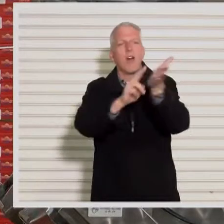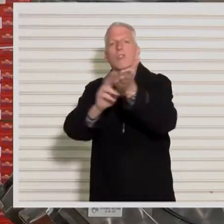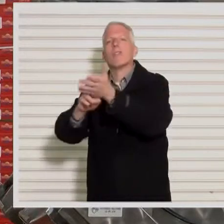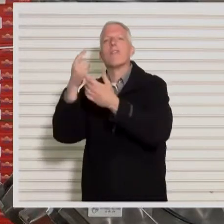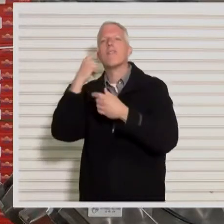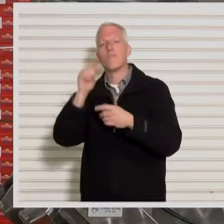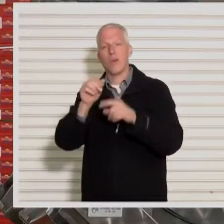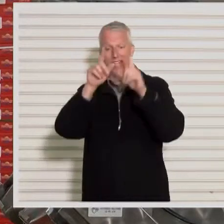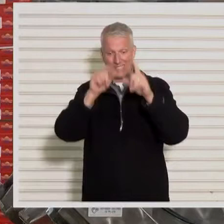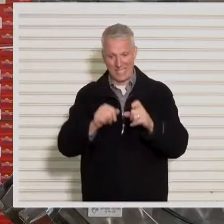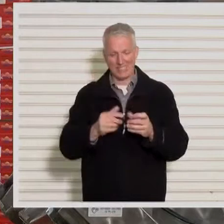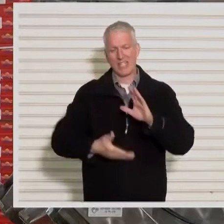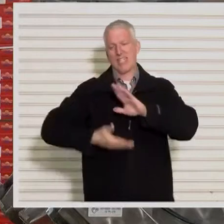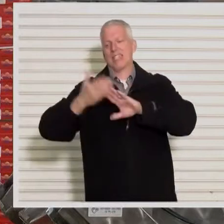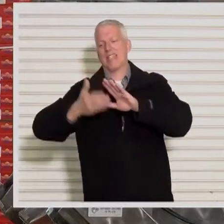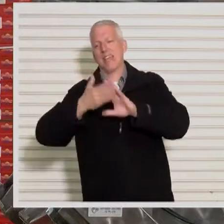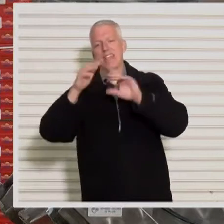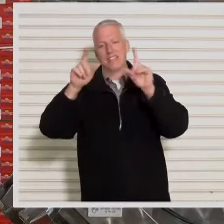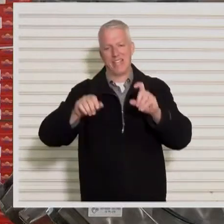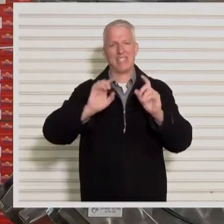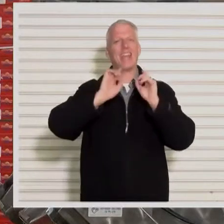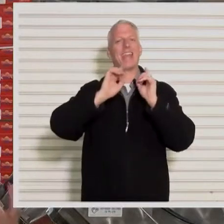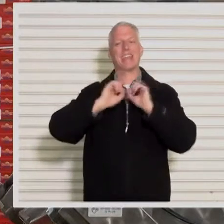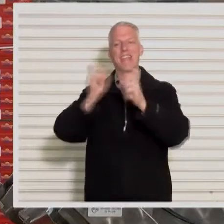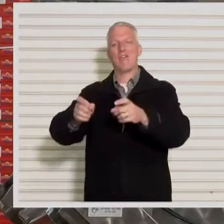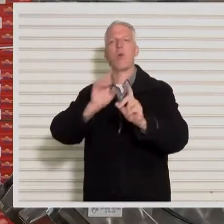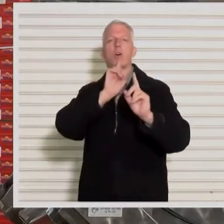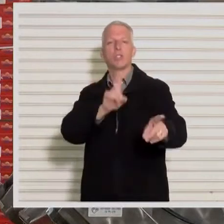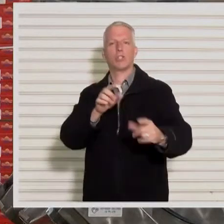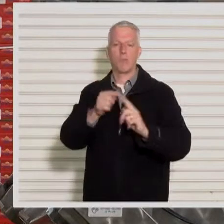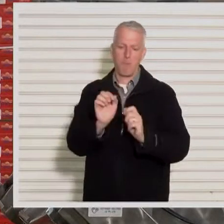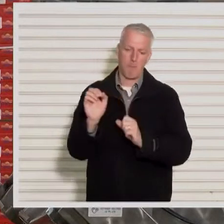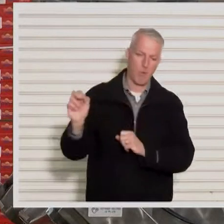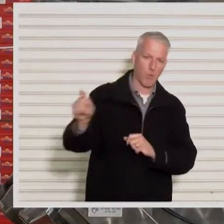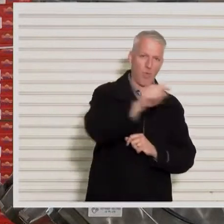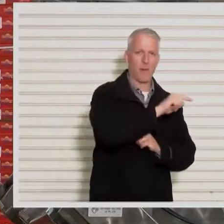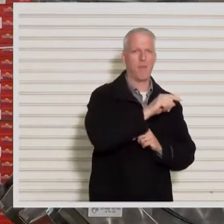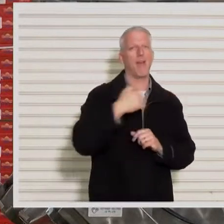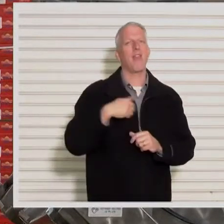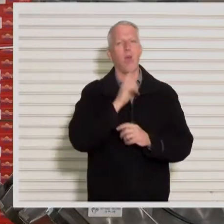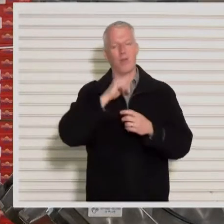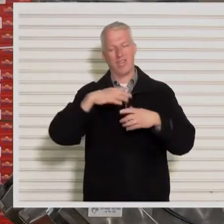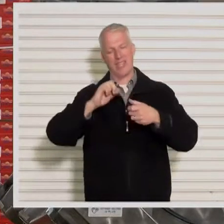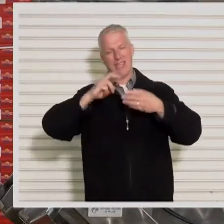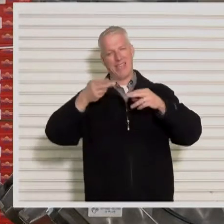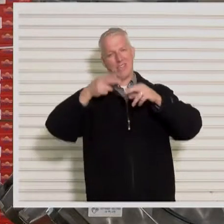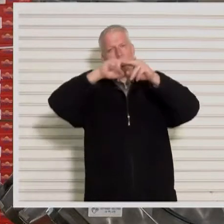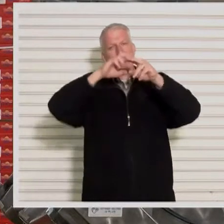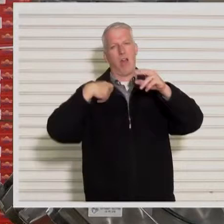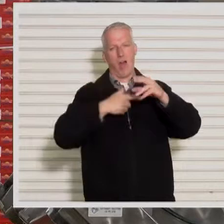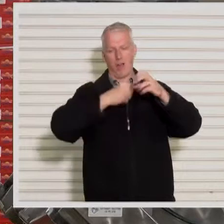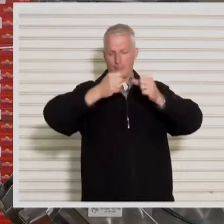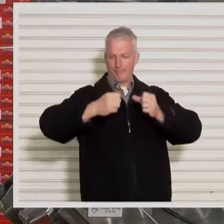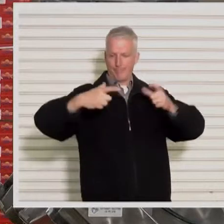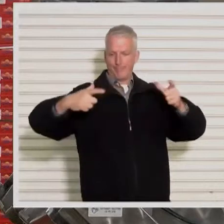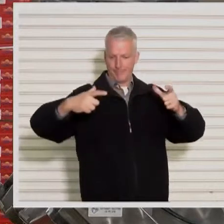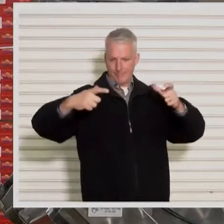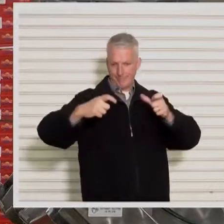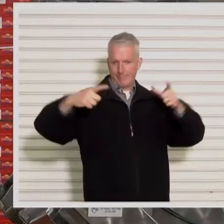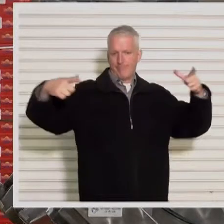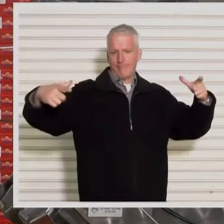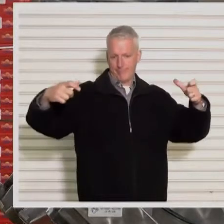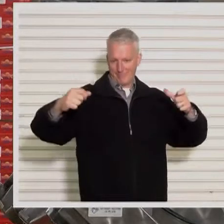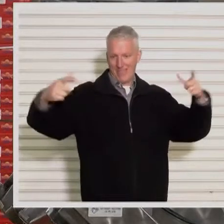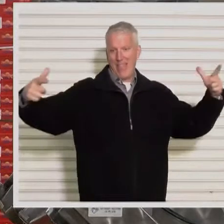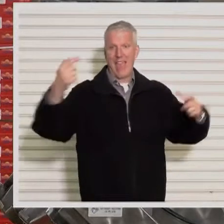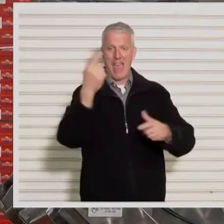conducting the testing, getting results back to them. And then we increased our sphere of influence, and we added a piece where anybody who